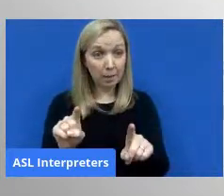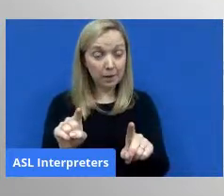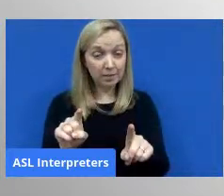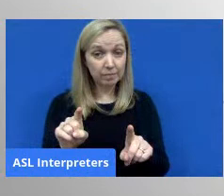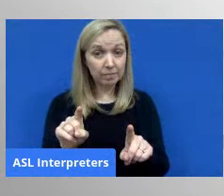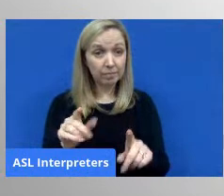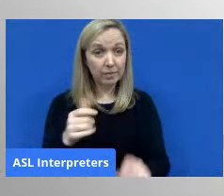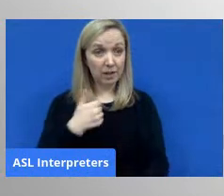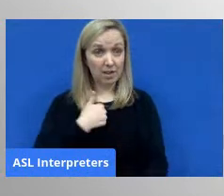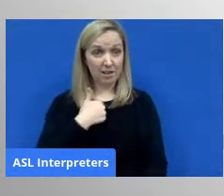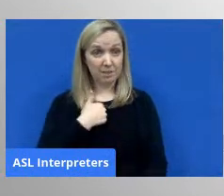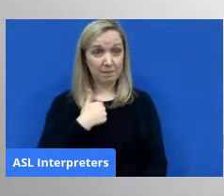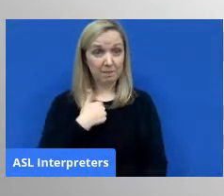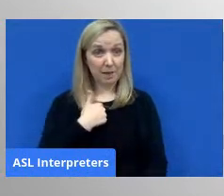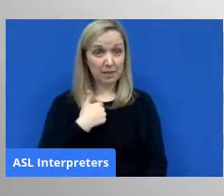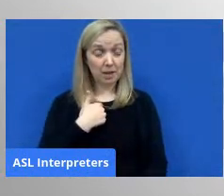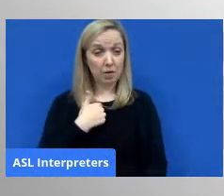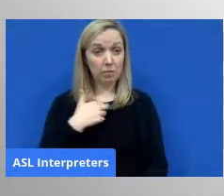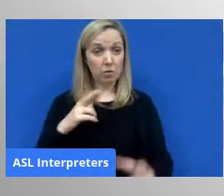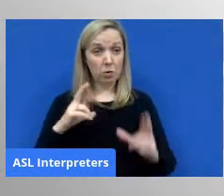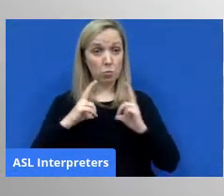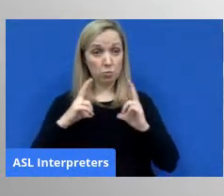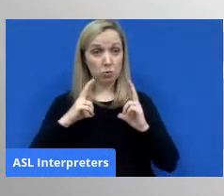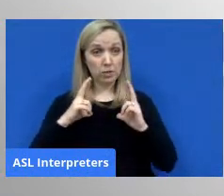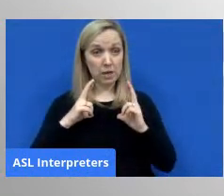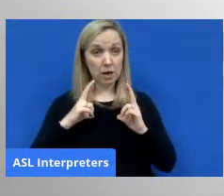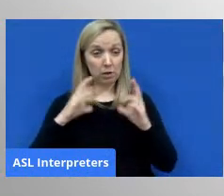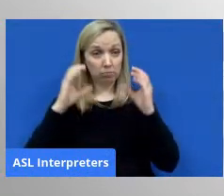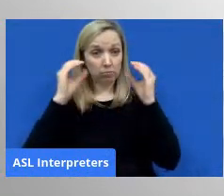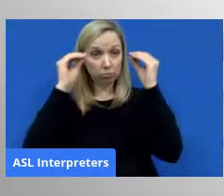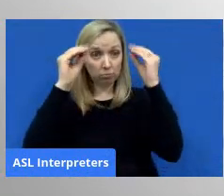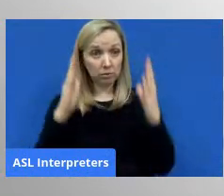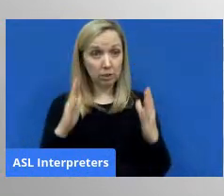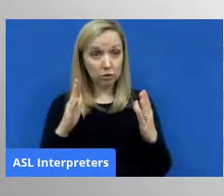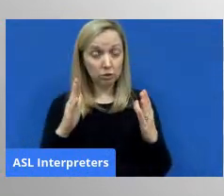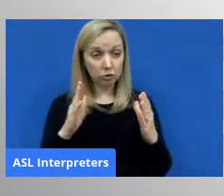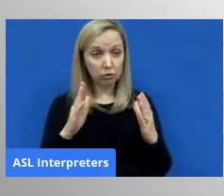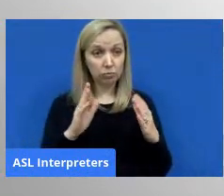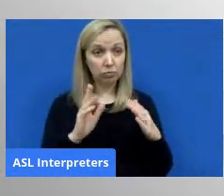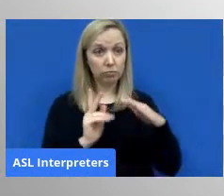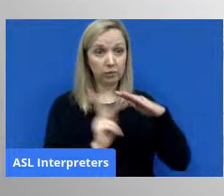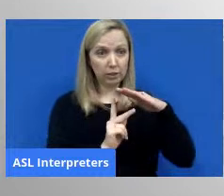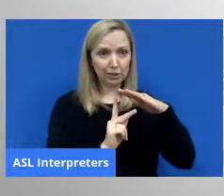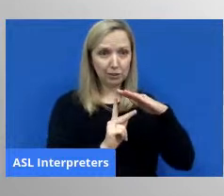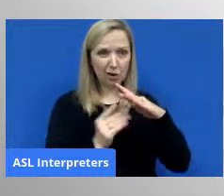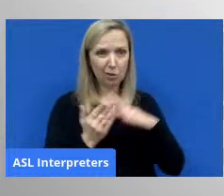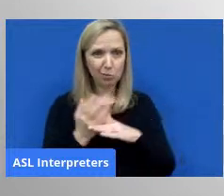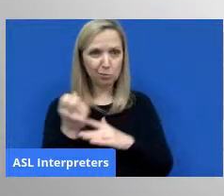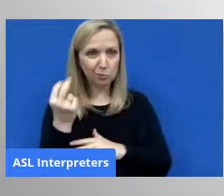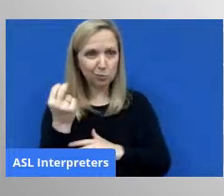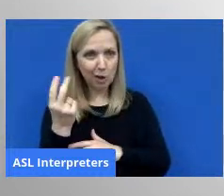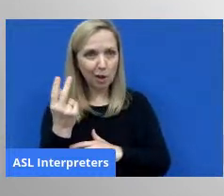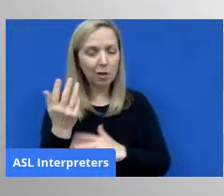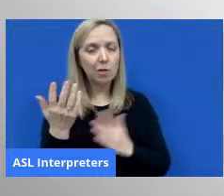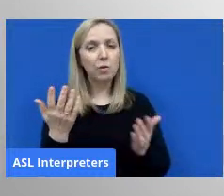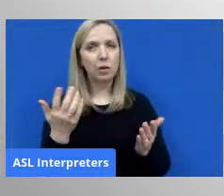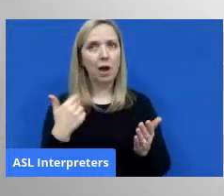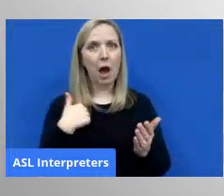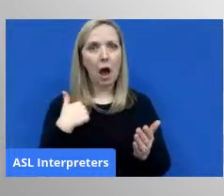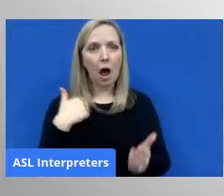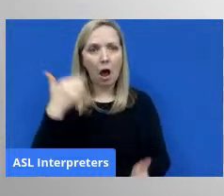a retired educator, K-12, certainly aware of